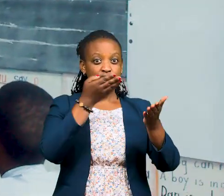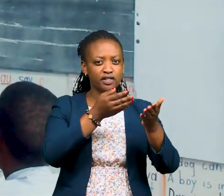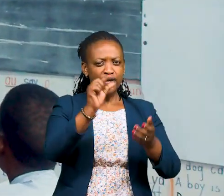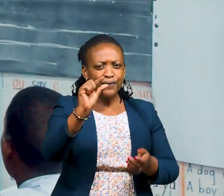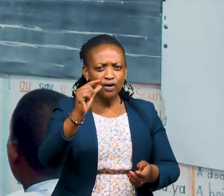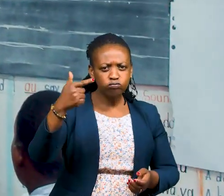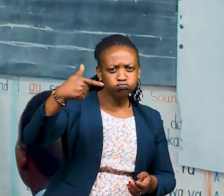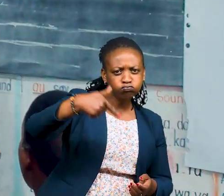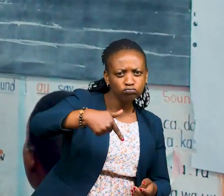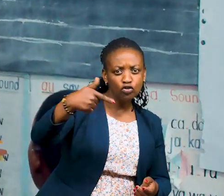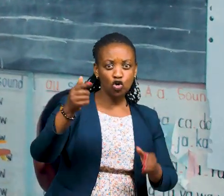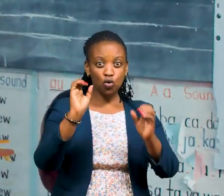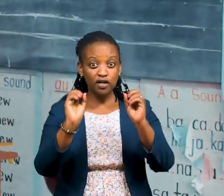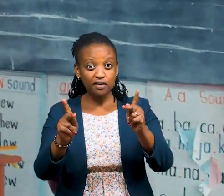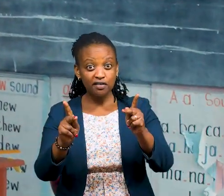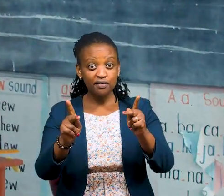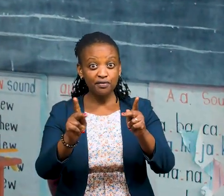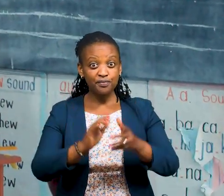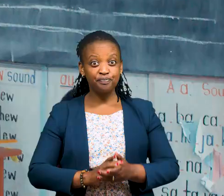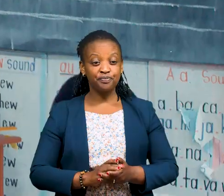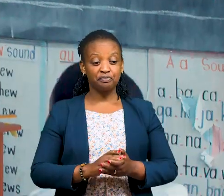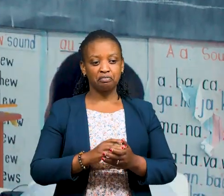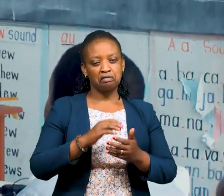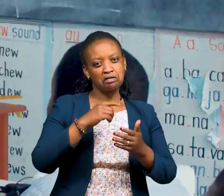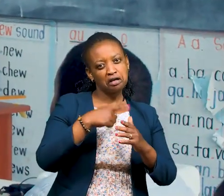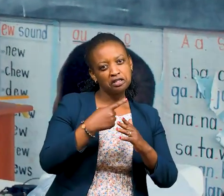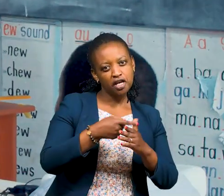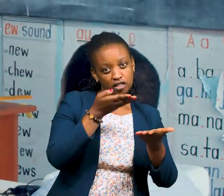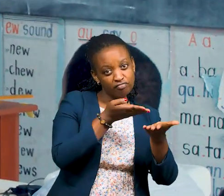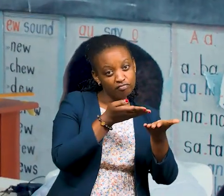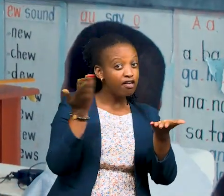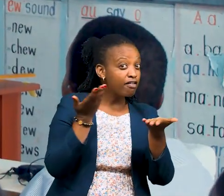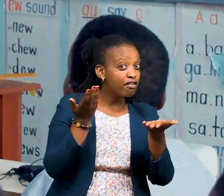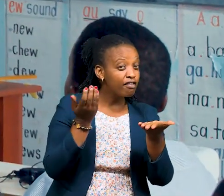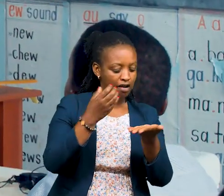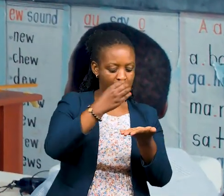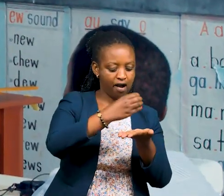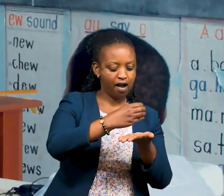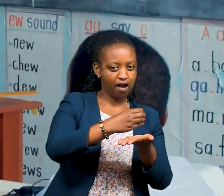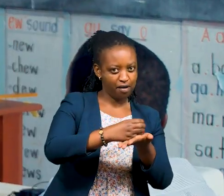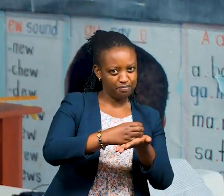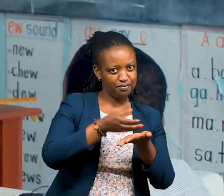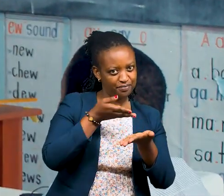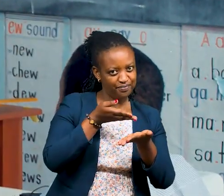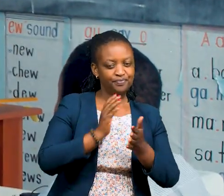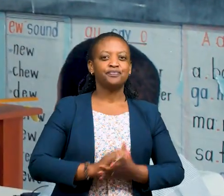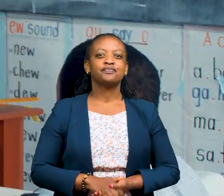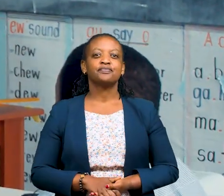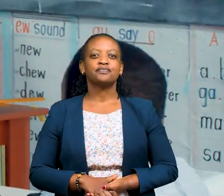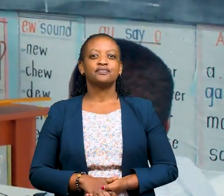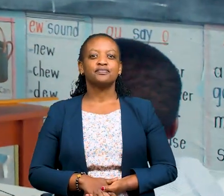This is a small jug, okay? And then this is a cup.